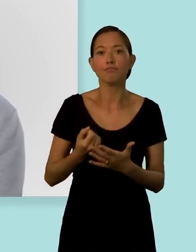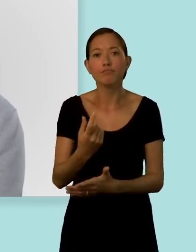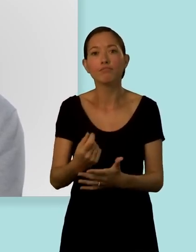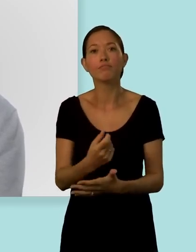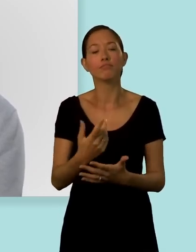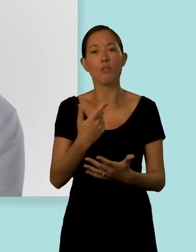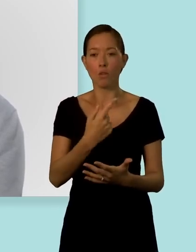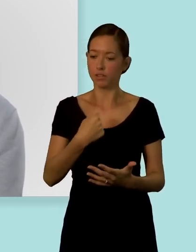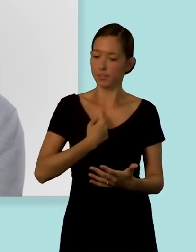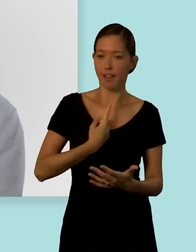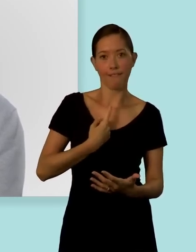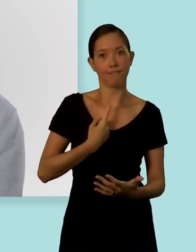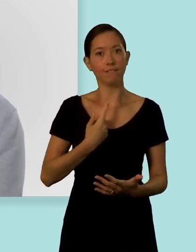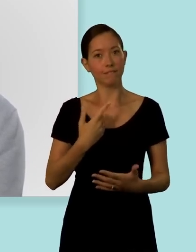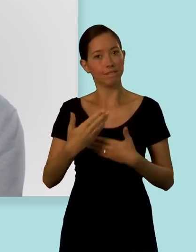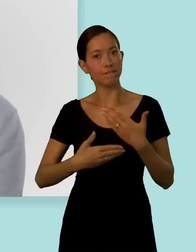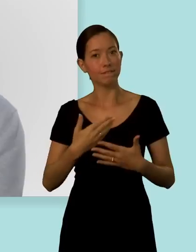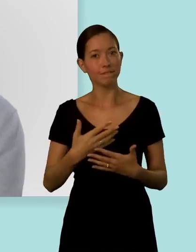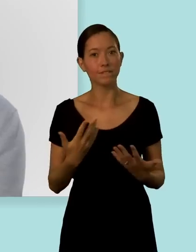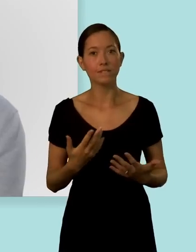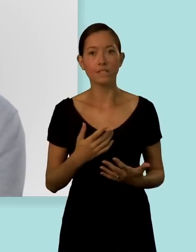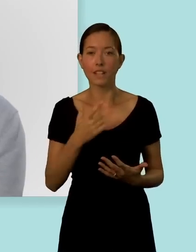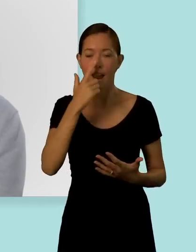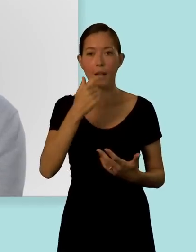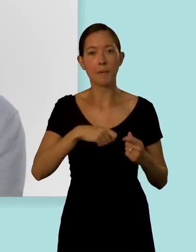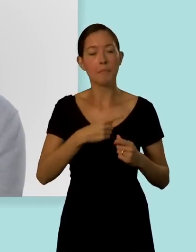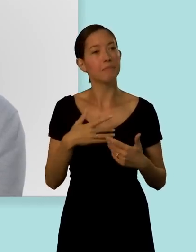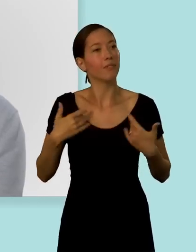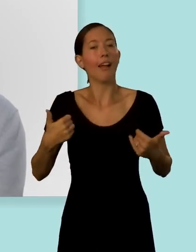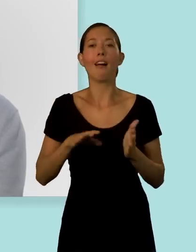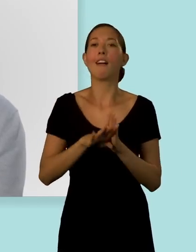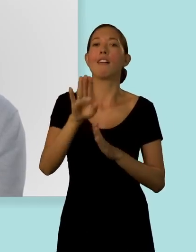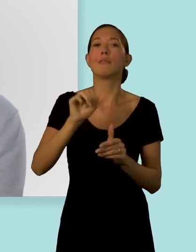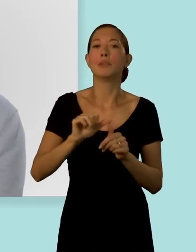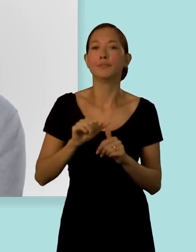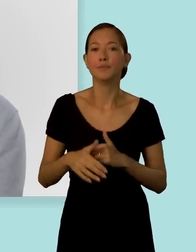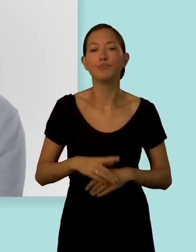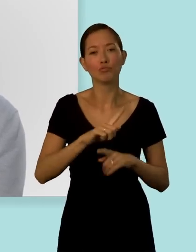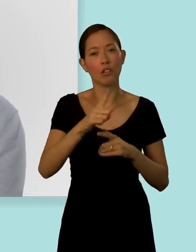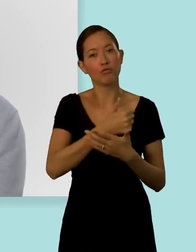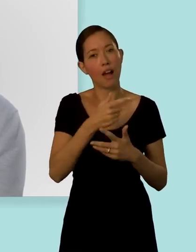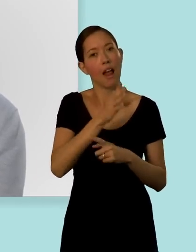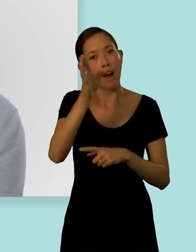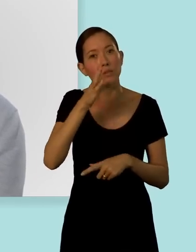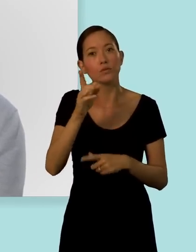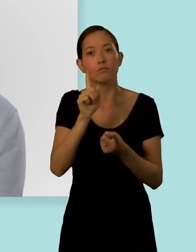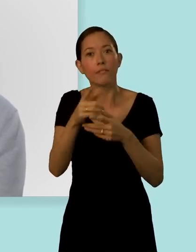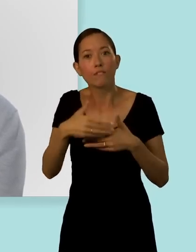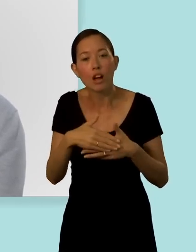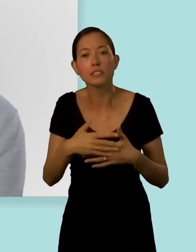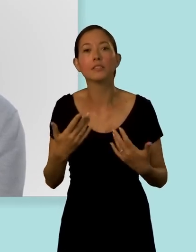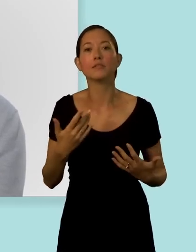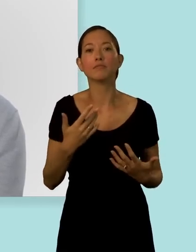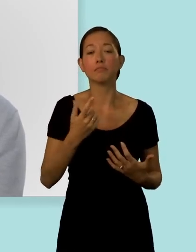signs of depression. Try to make sure you have some regular time to relax or do something just for yourself. This can have a